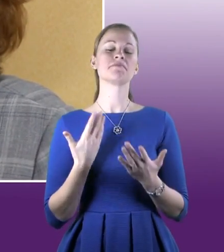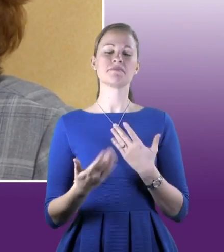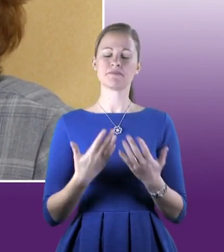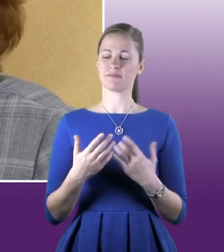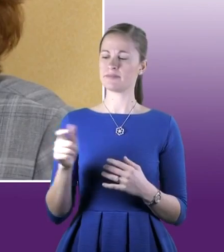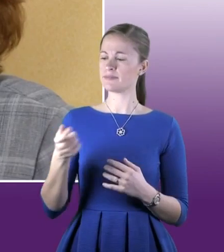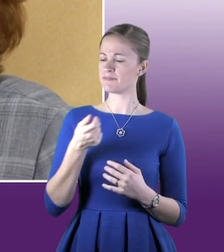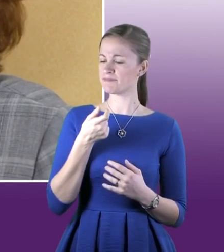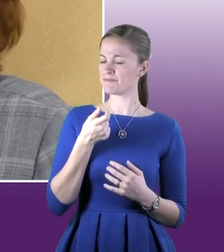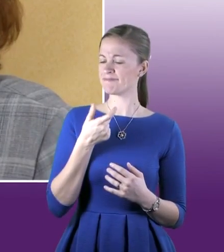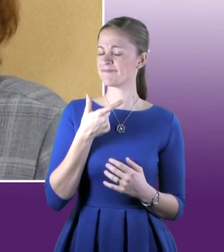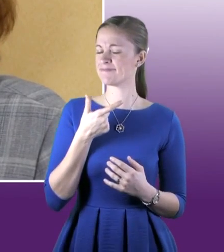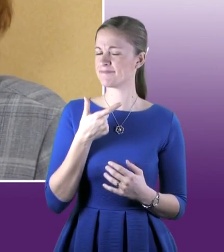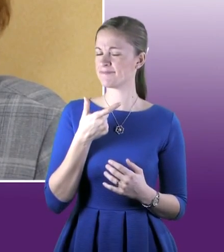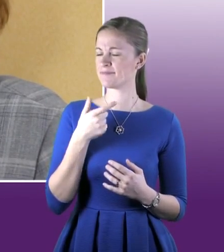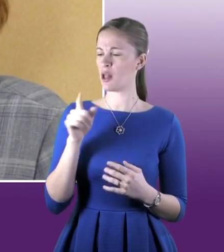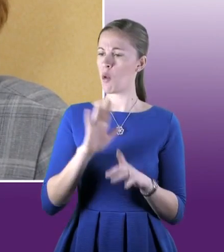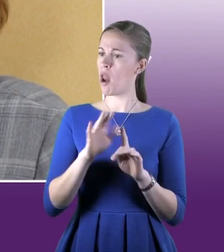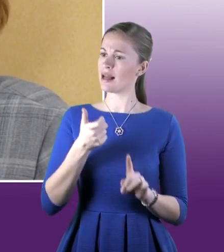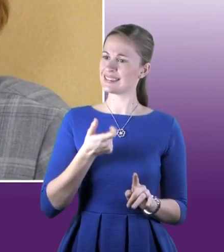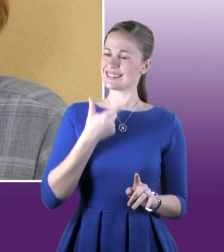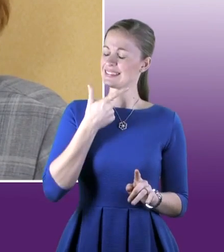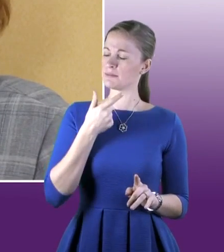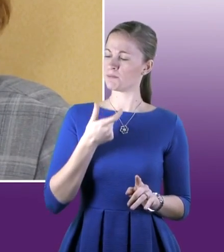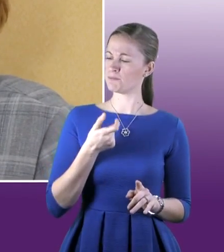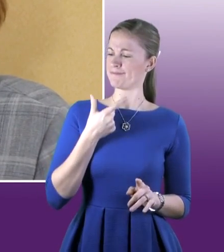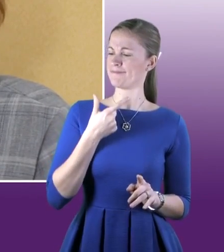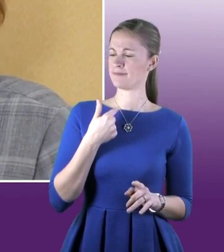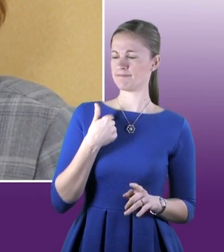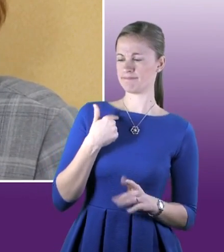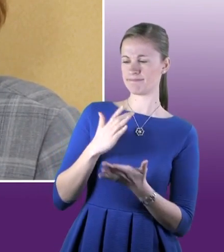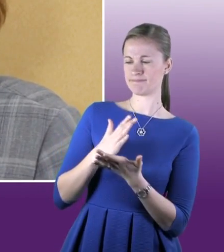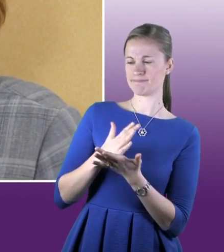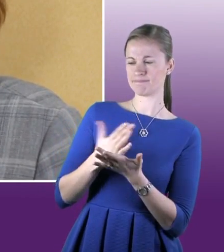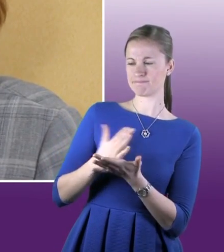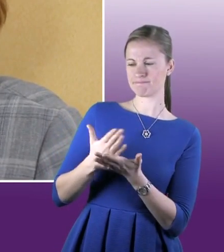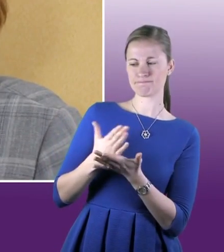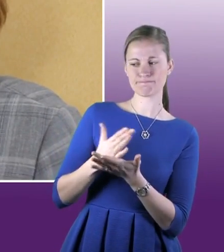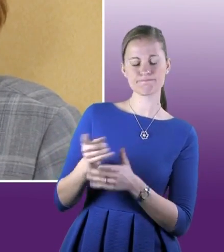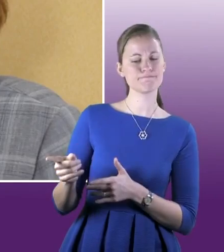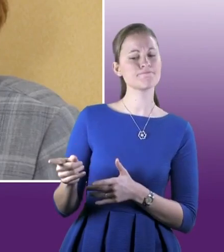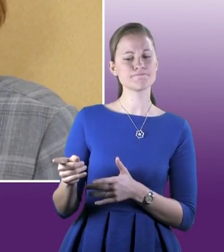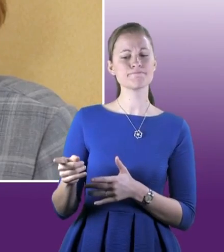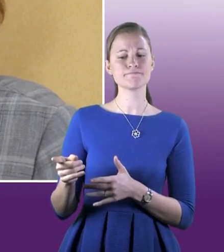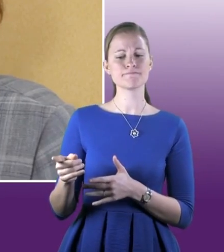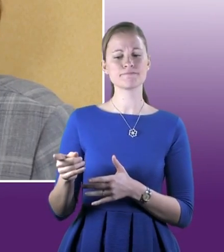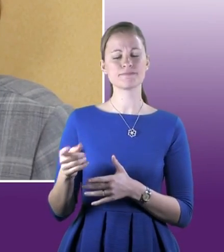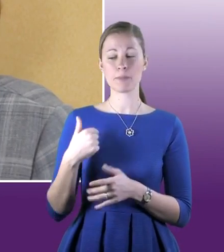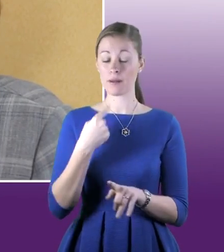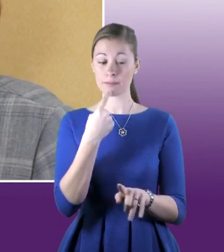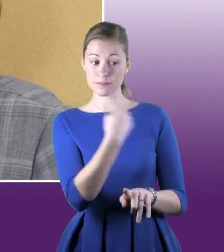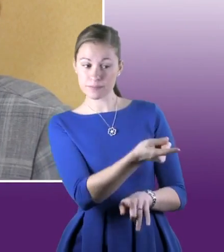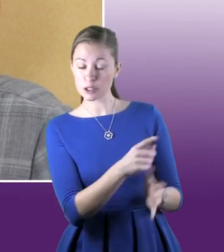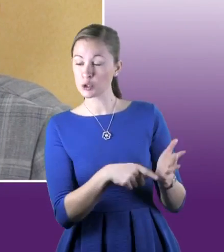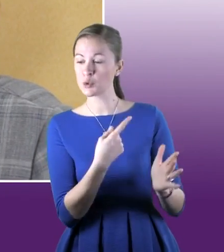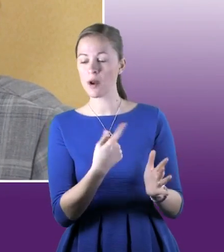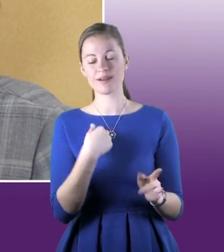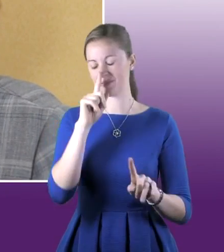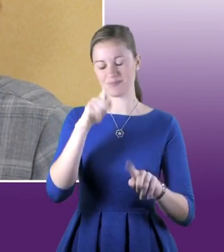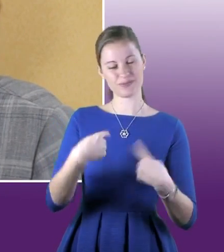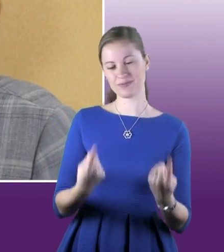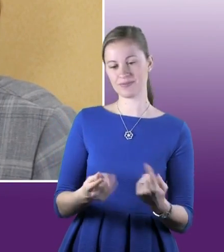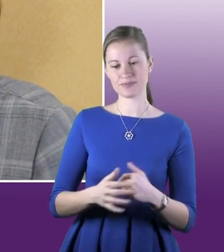had a smile that didn't reach his eyes, and it didn't convince me at all. But I couldn't tell her that, could I?